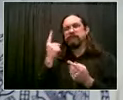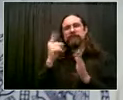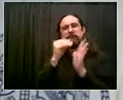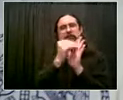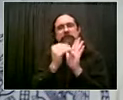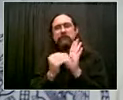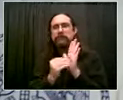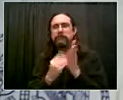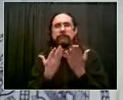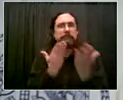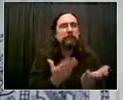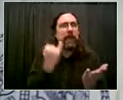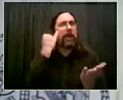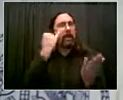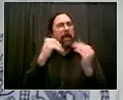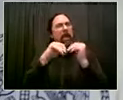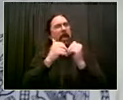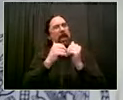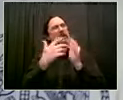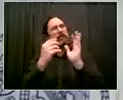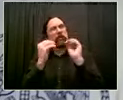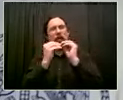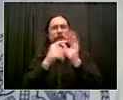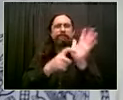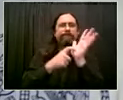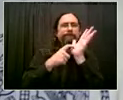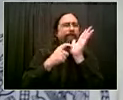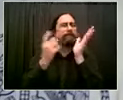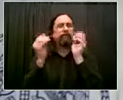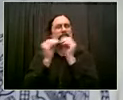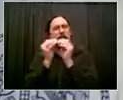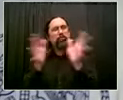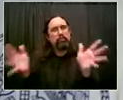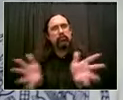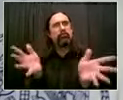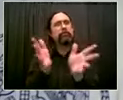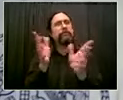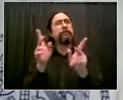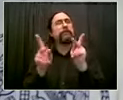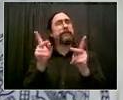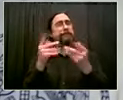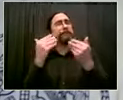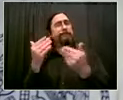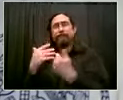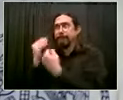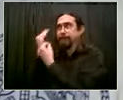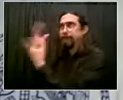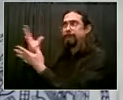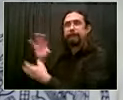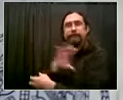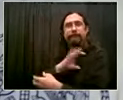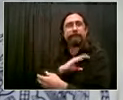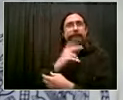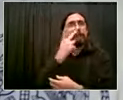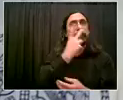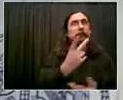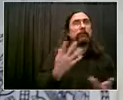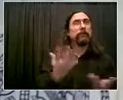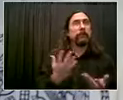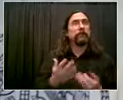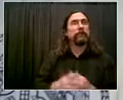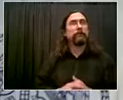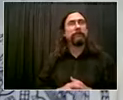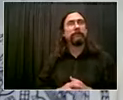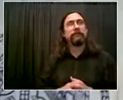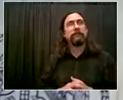literally devoted her life to keeping the people of the Bronx safe. She's someone who believes in reform, but also believes in safety